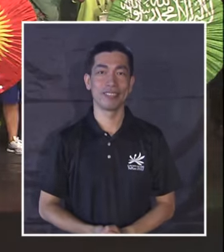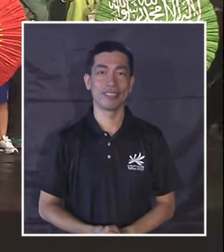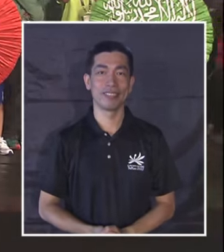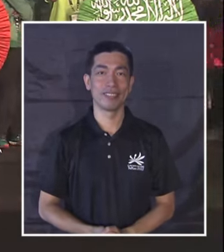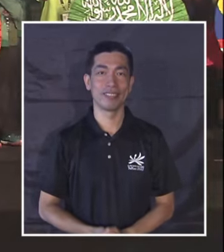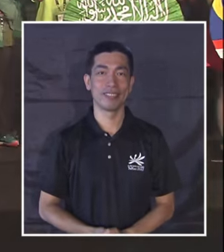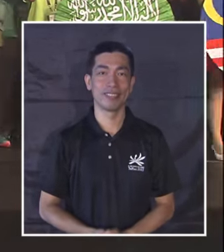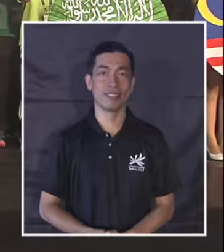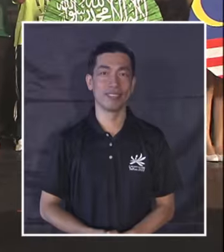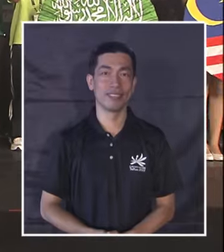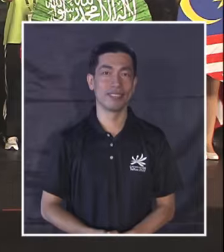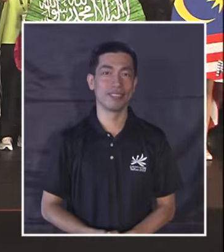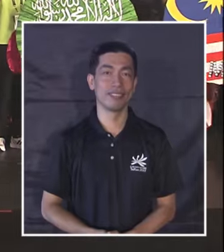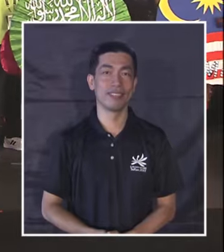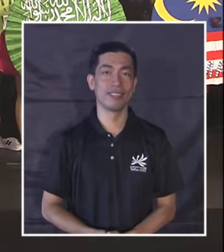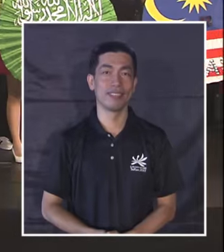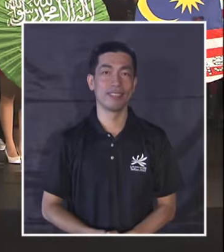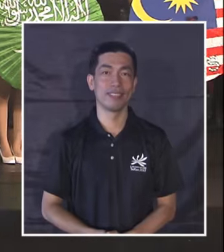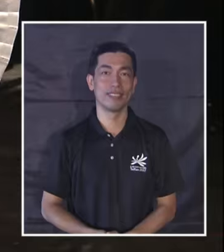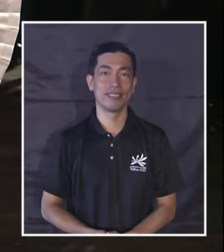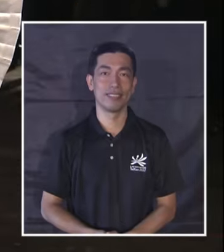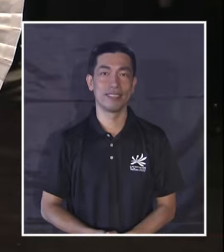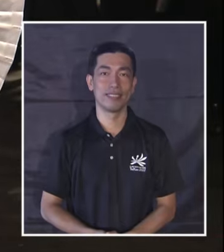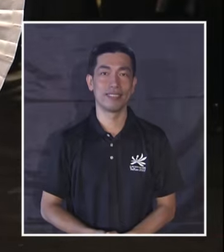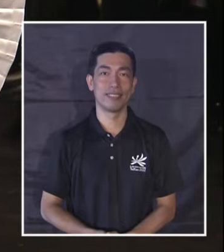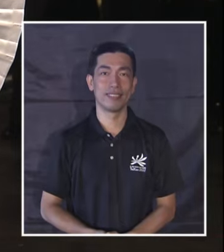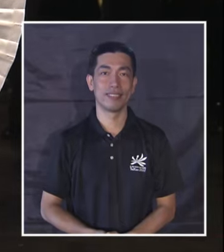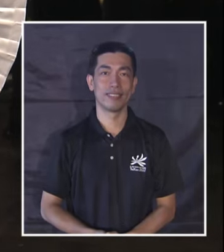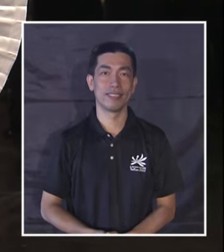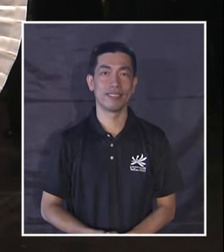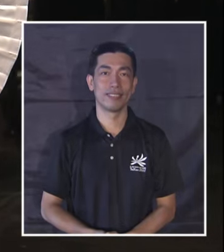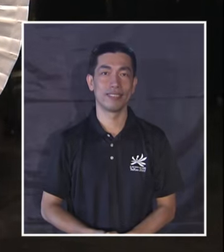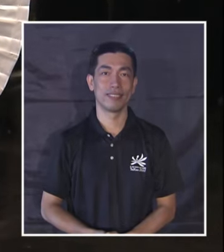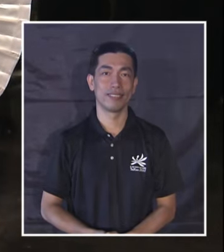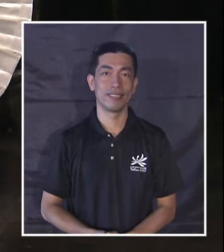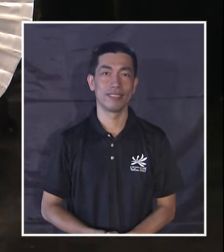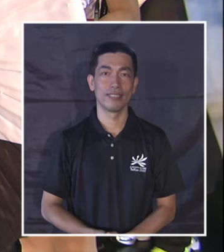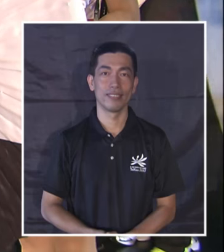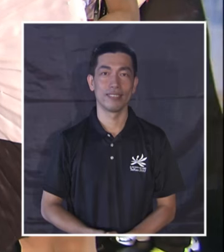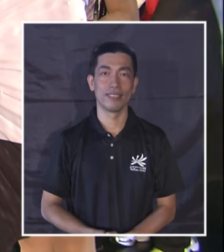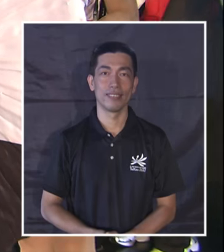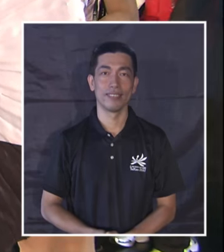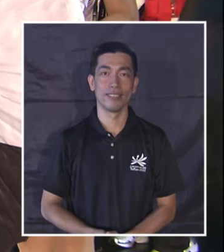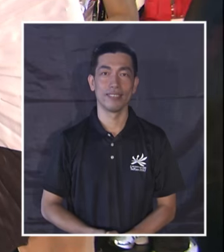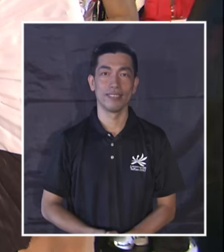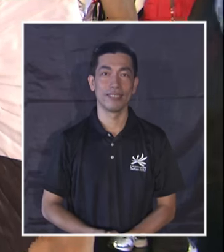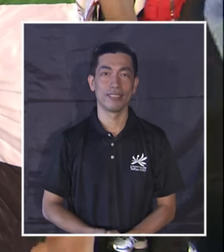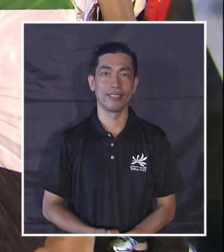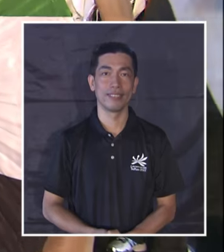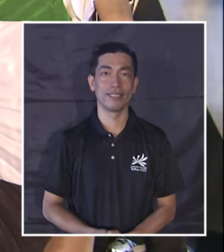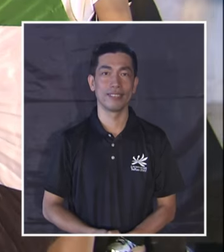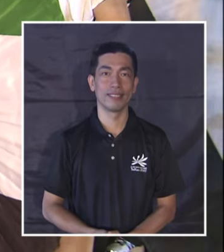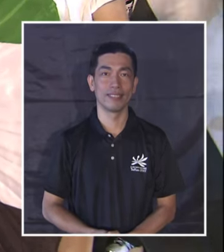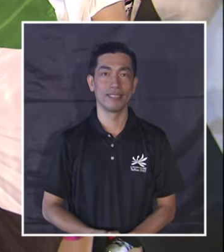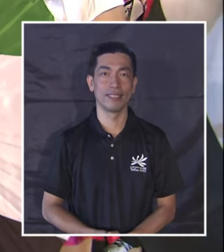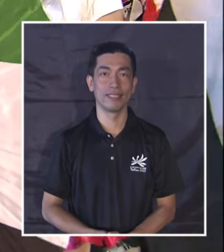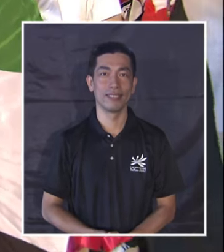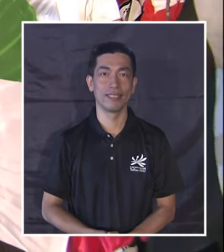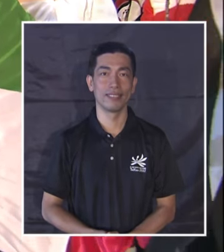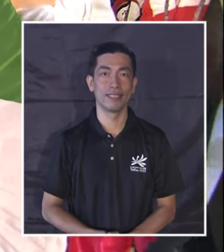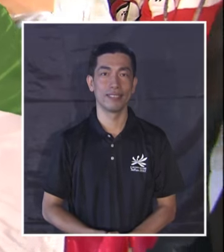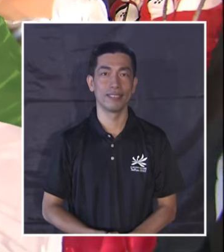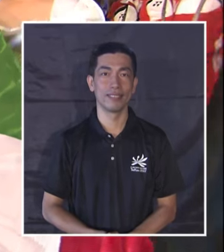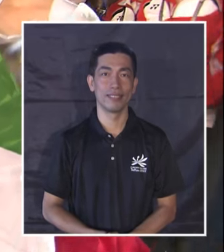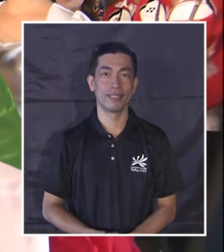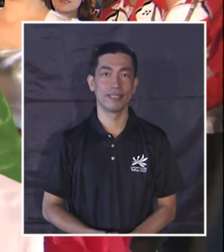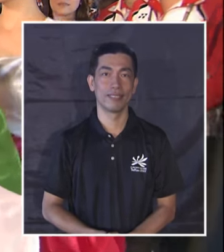The performances you had just witnessed were provided by students from three local schools,